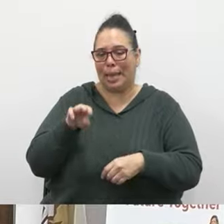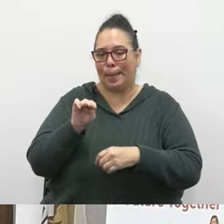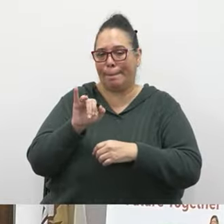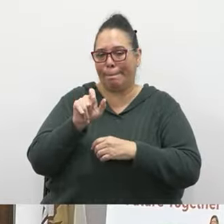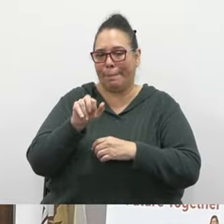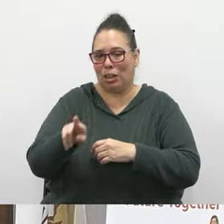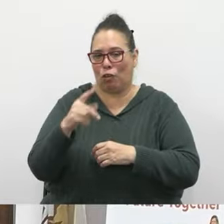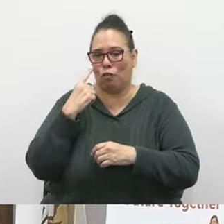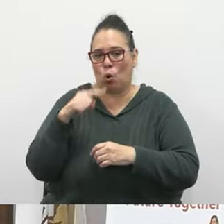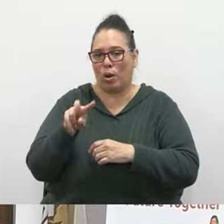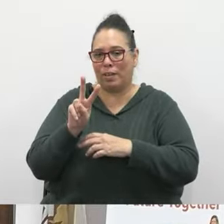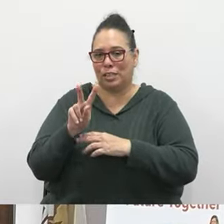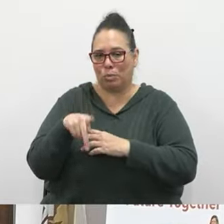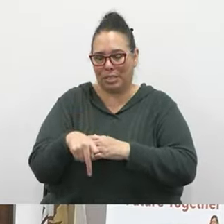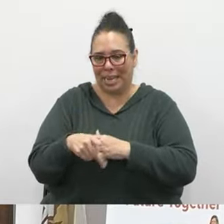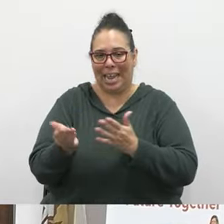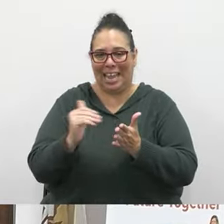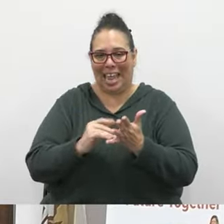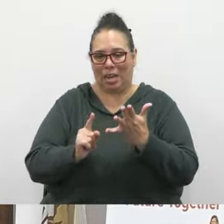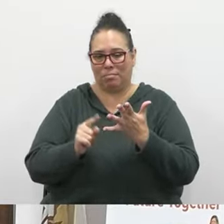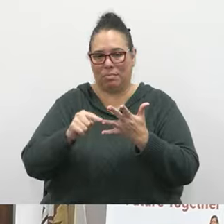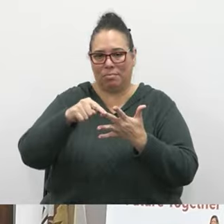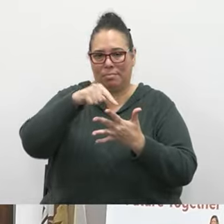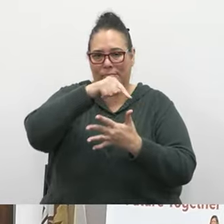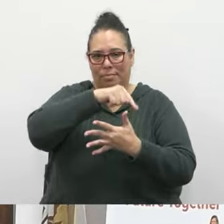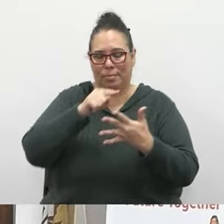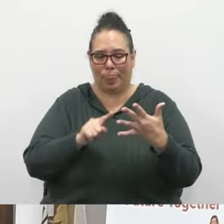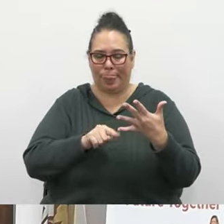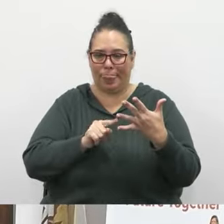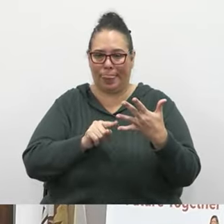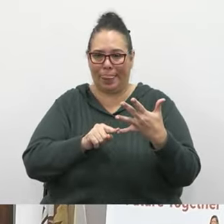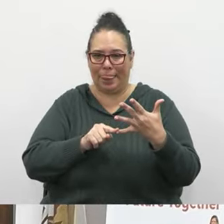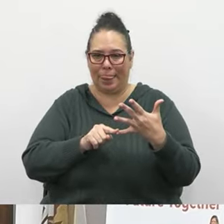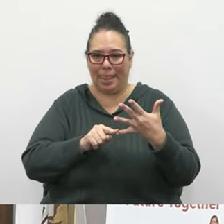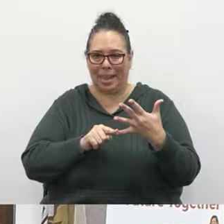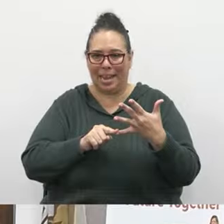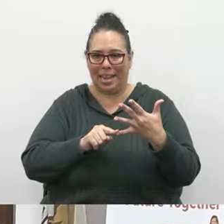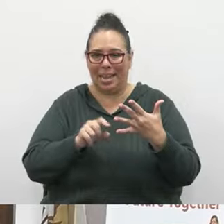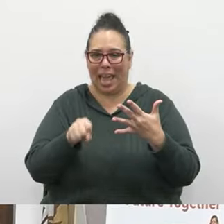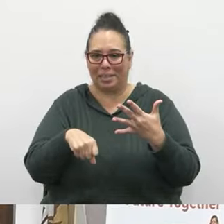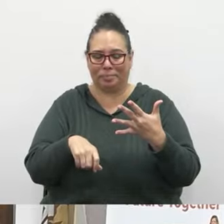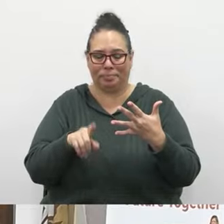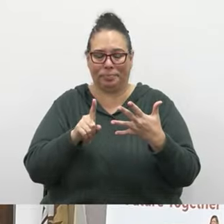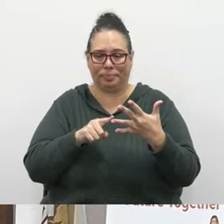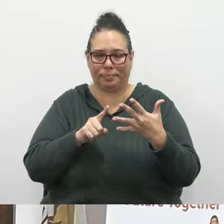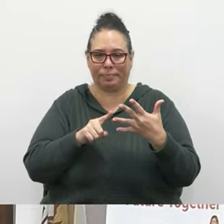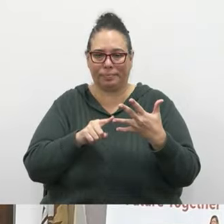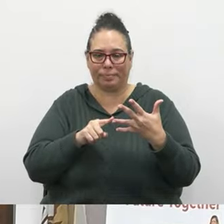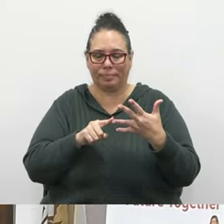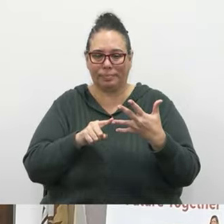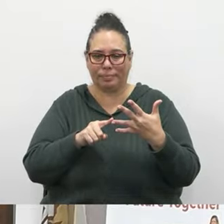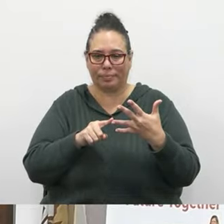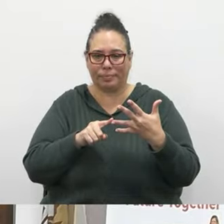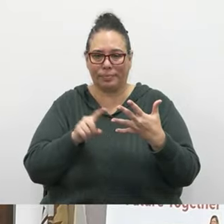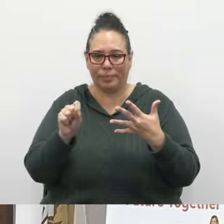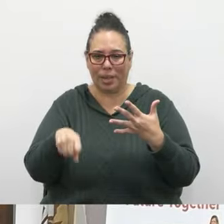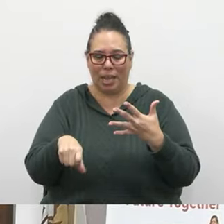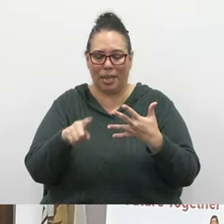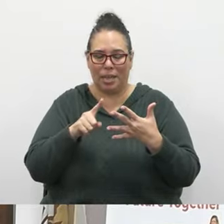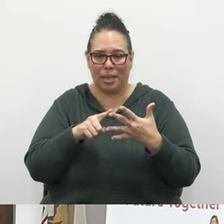vice president. Again, we'll do a roll call vote. Member Lopez, Aye. Vice President Otto,